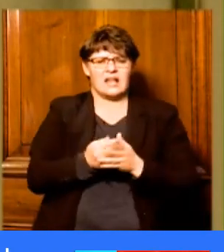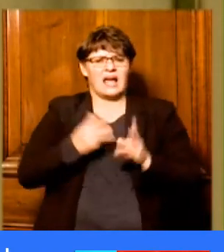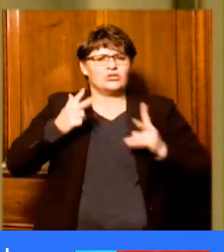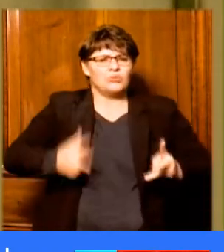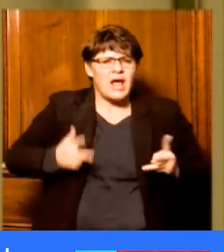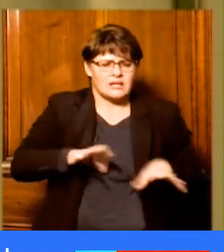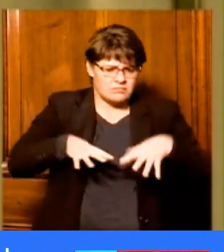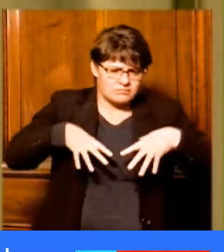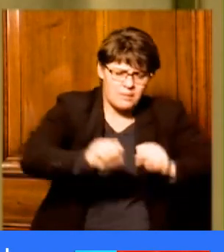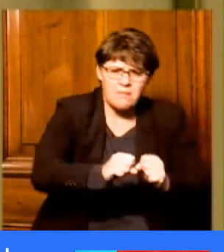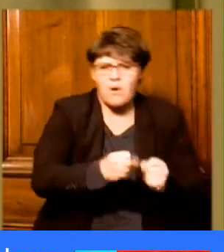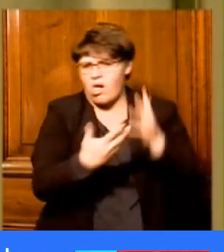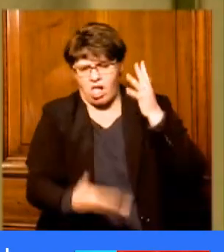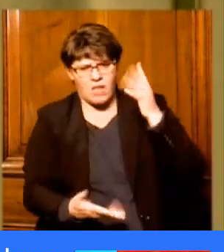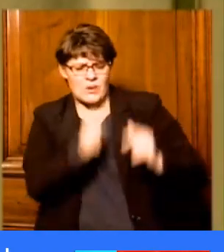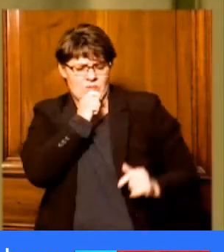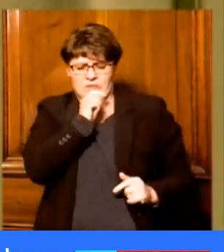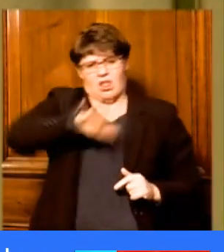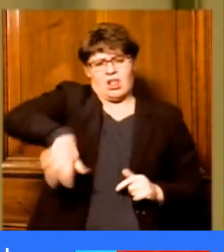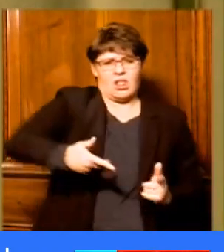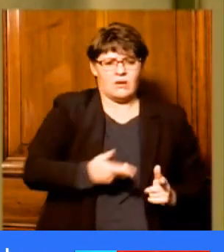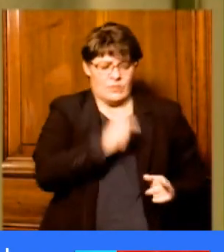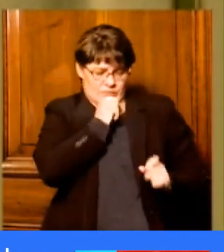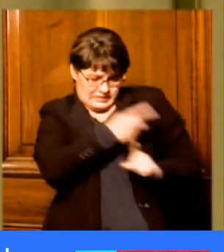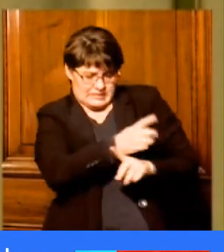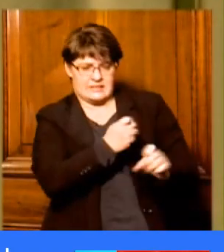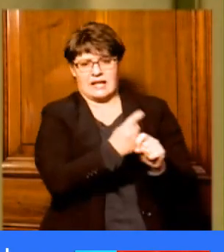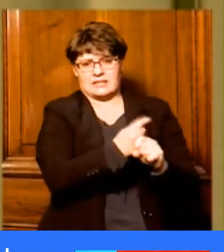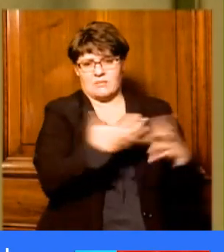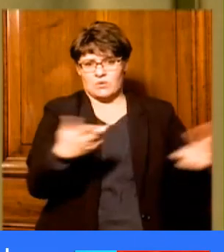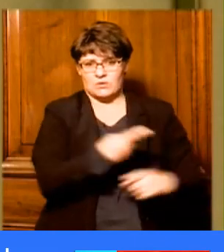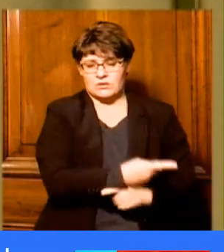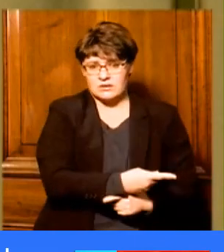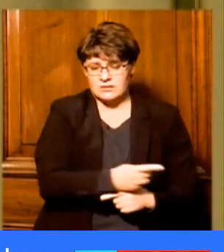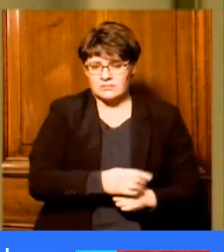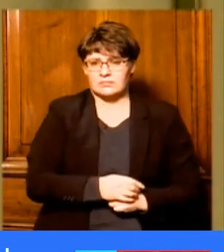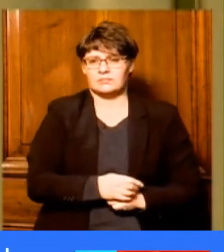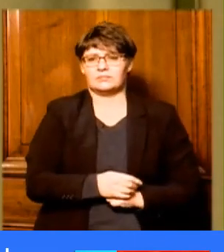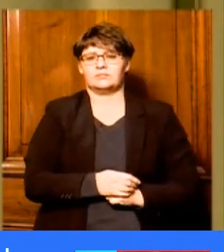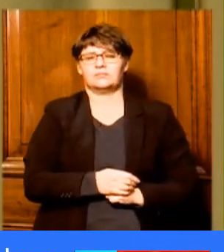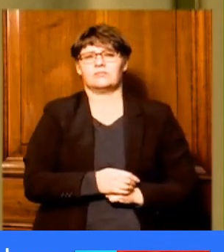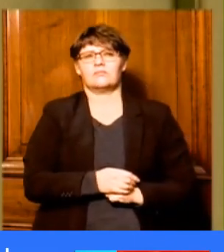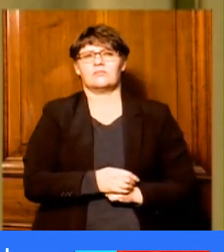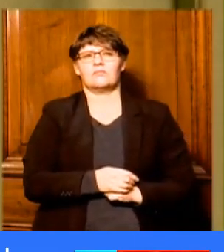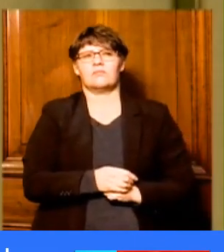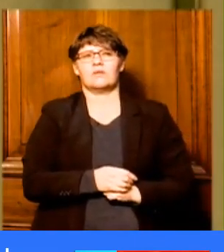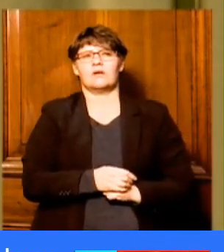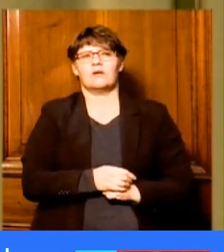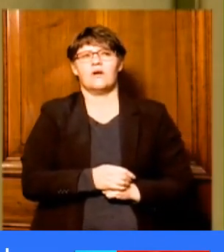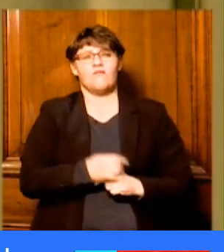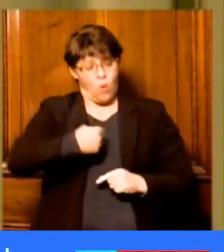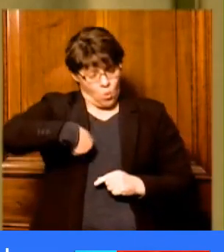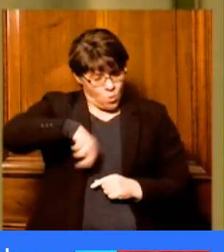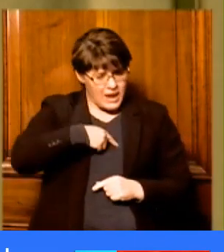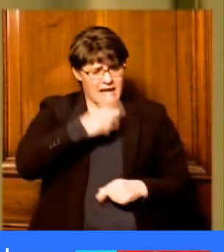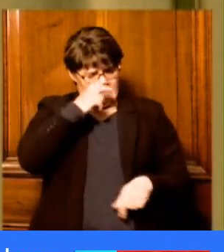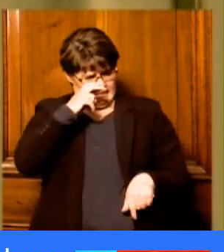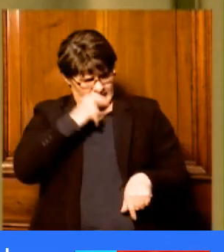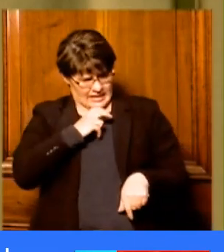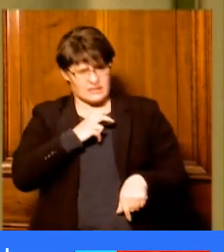on, and to what it looks like fairly today. So we are for the formalization